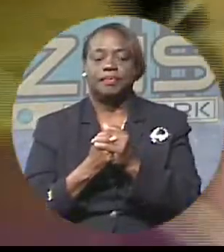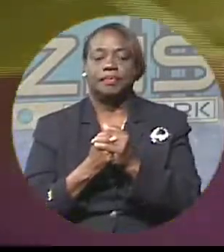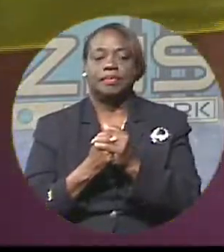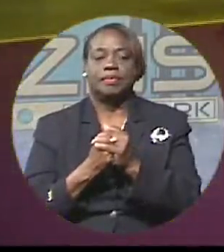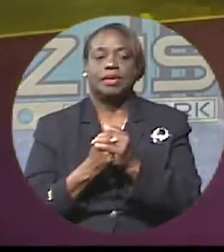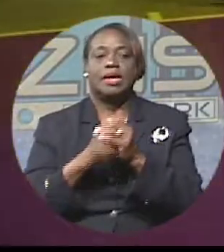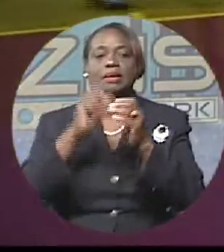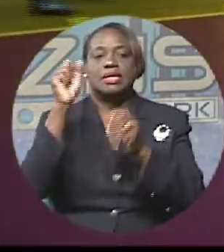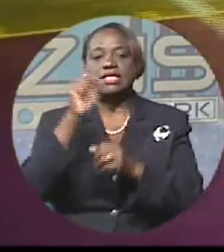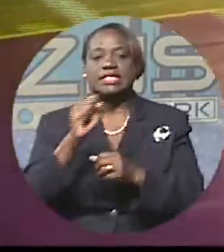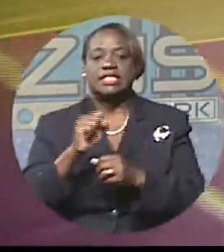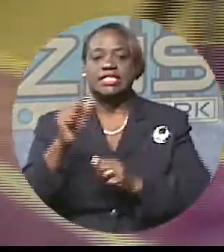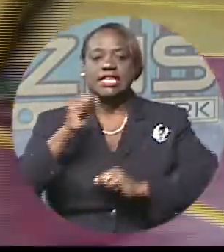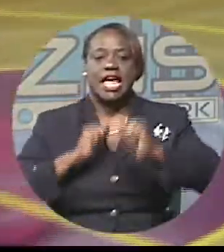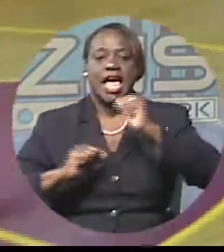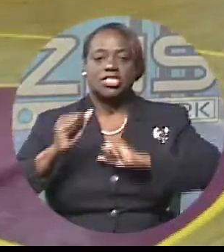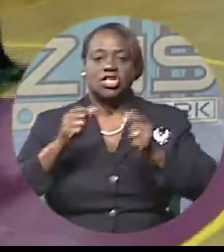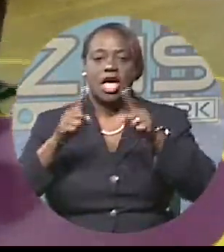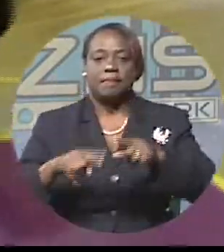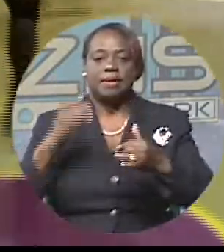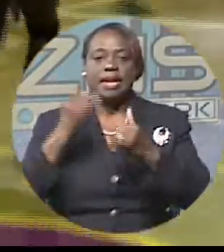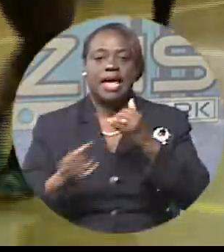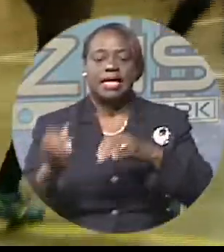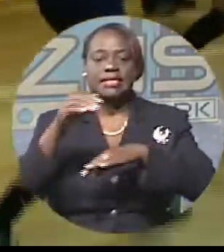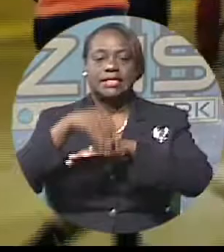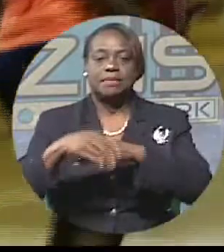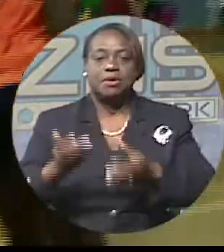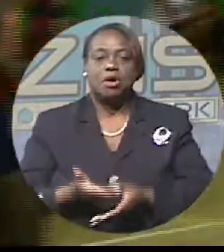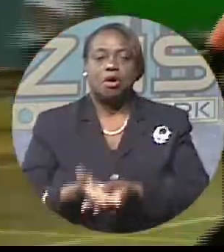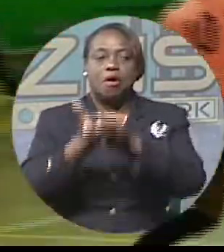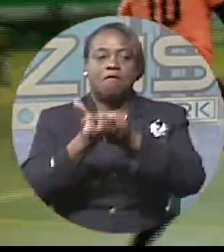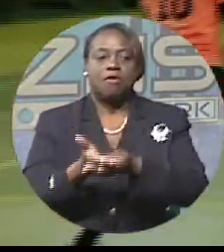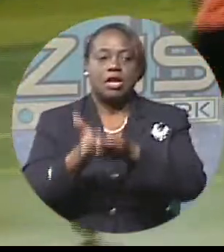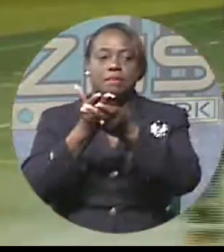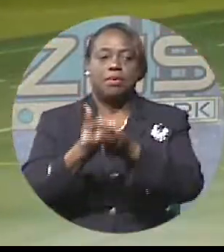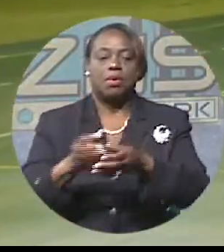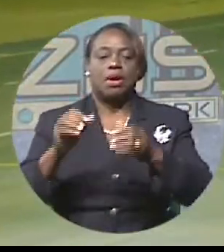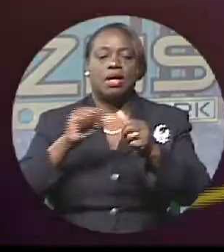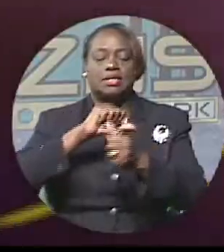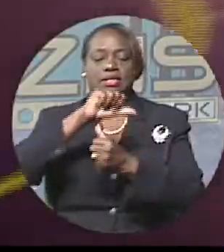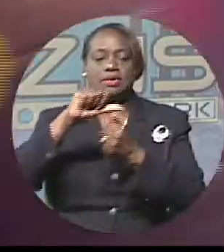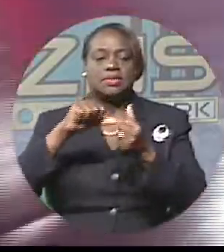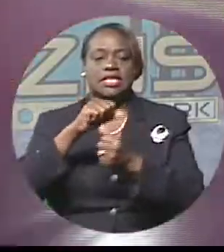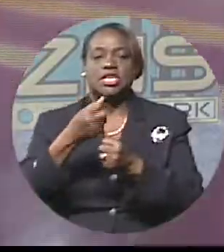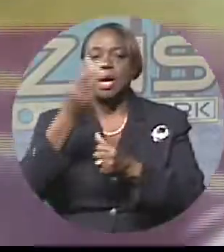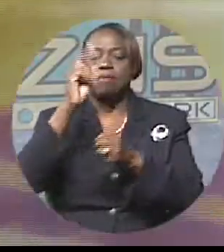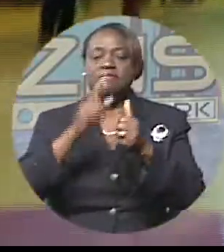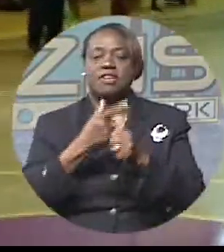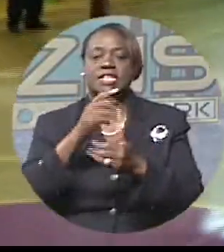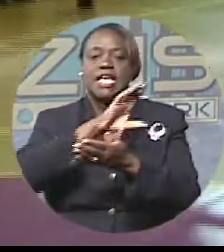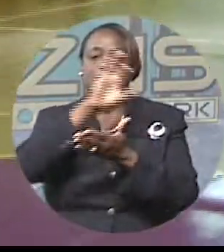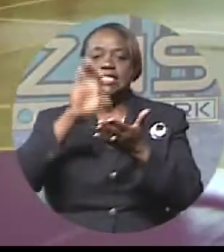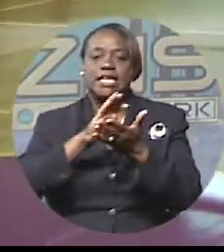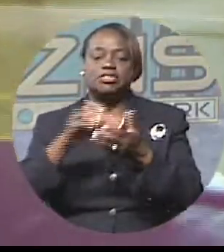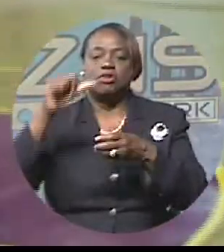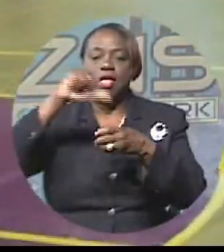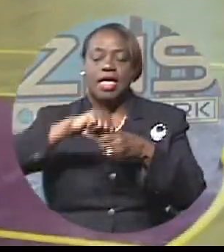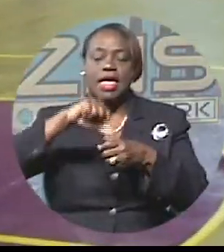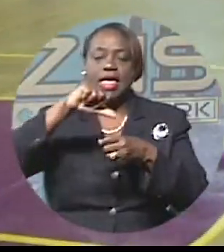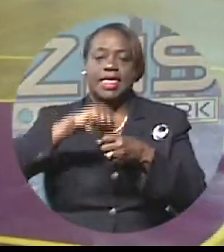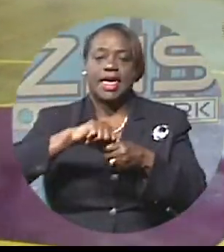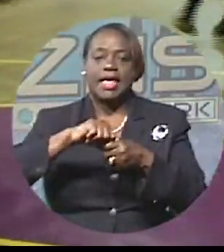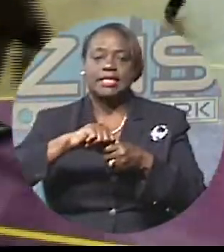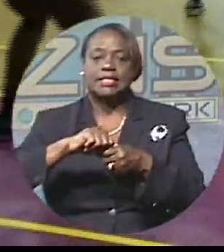got underway last night in the Providence Volleyball Association. Up first in ladies' play, the Central Gas Panthers pulled